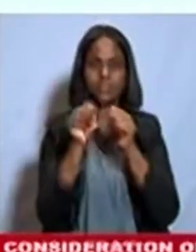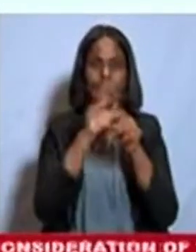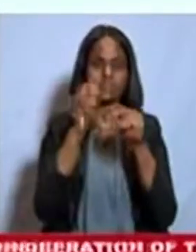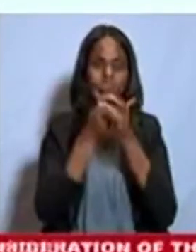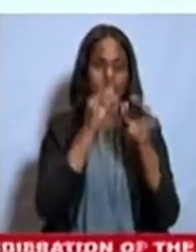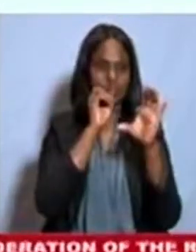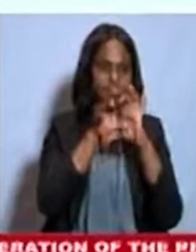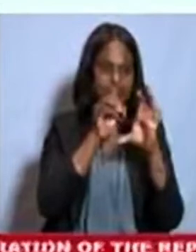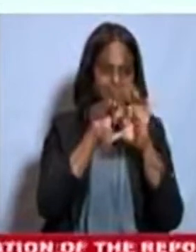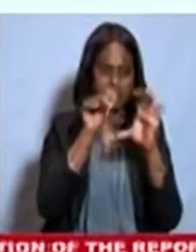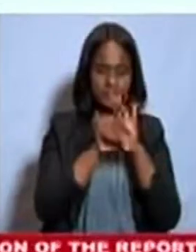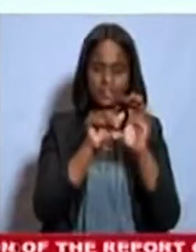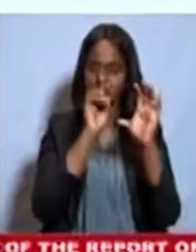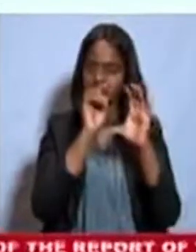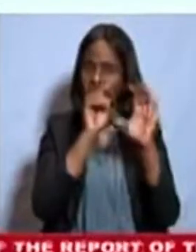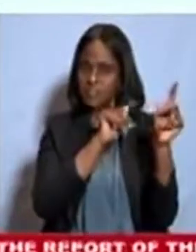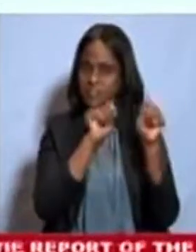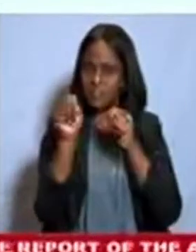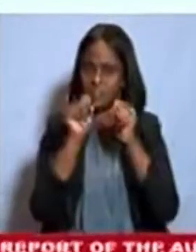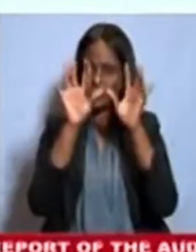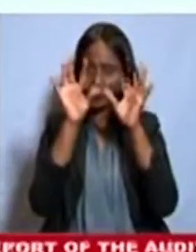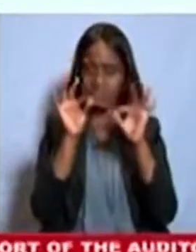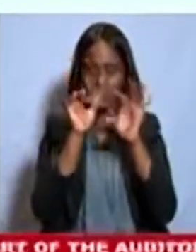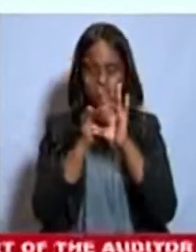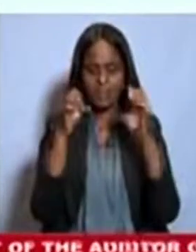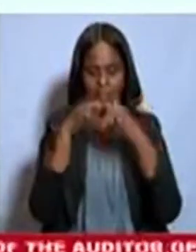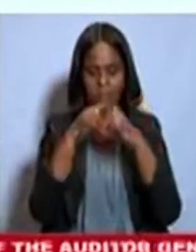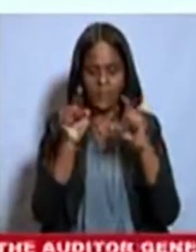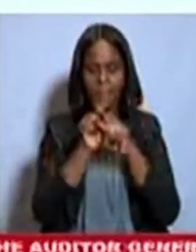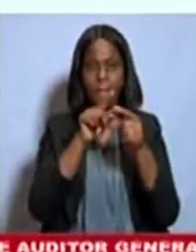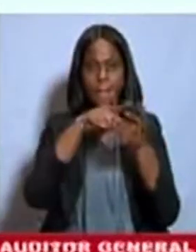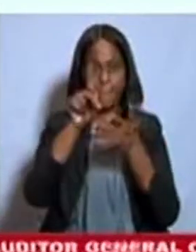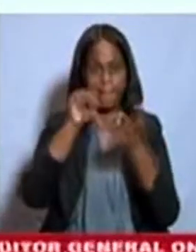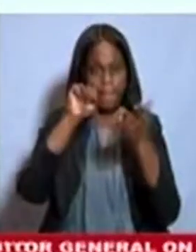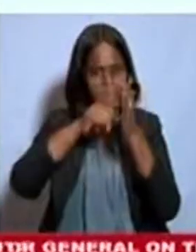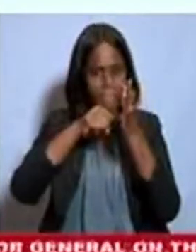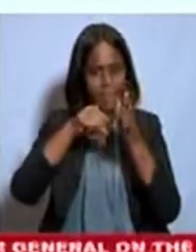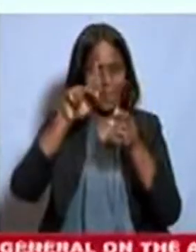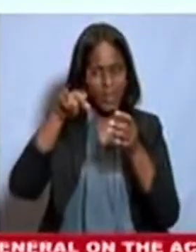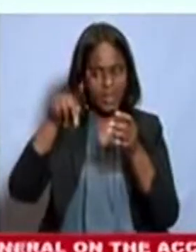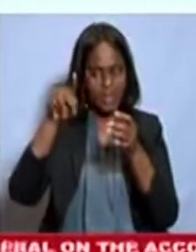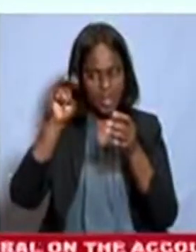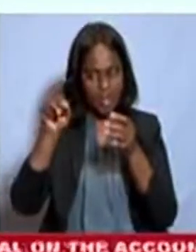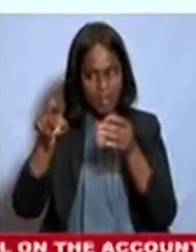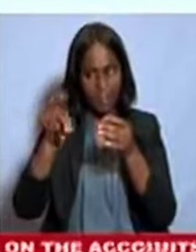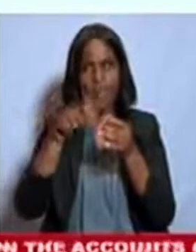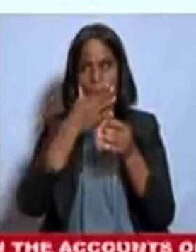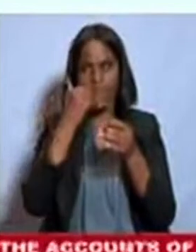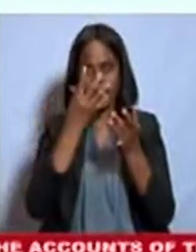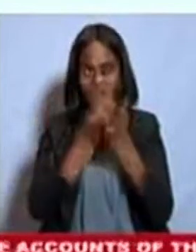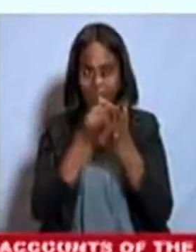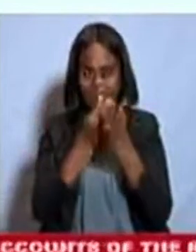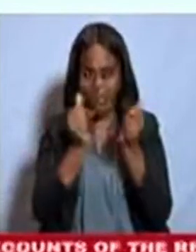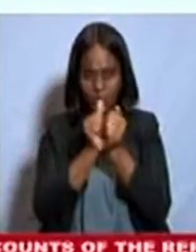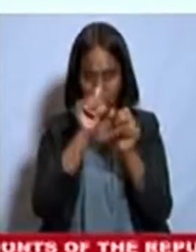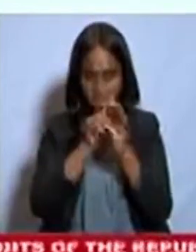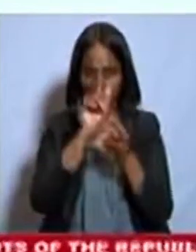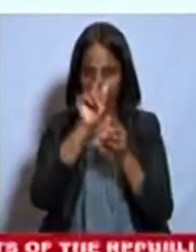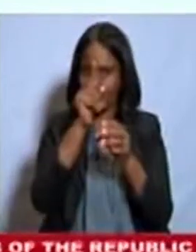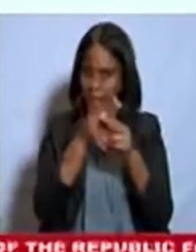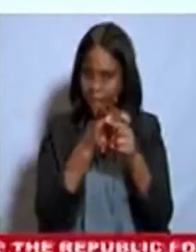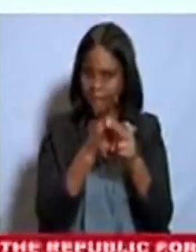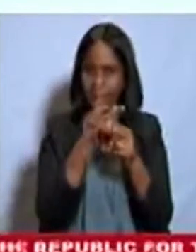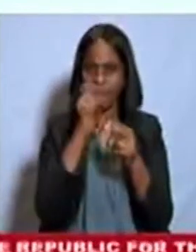in the transfers account at the bank and that the PayPoint managers, PPMs, should retire the cash within a period of 1